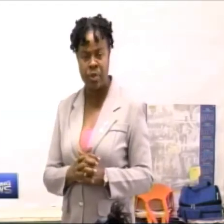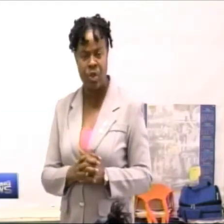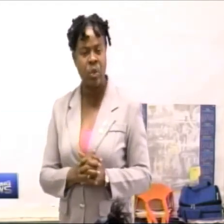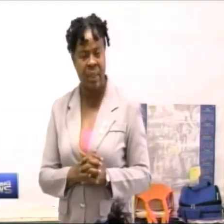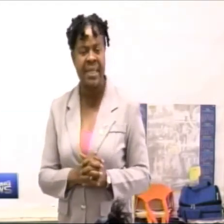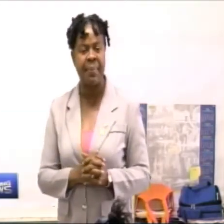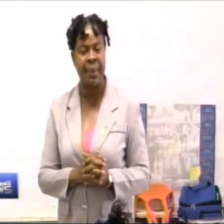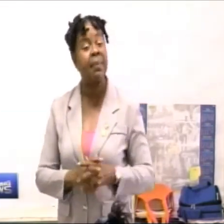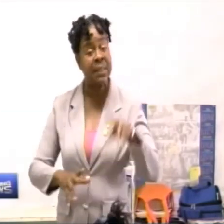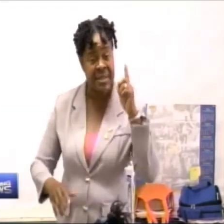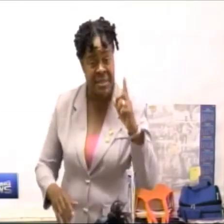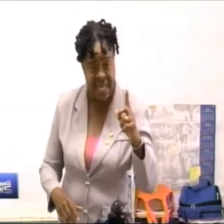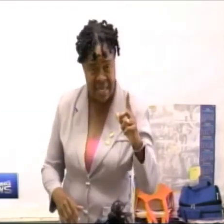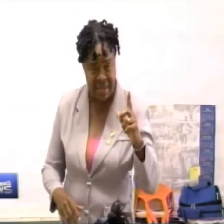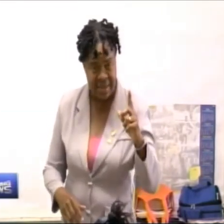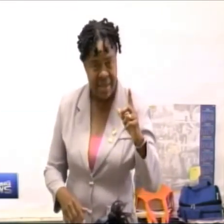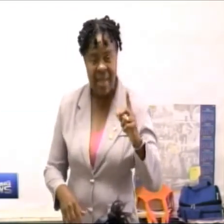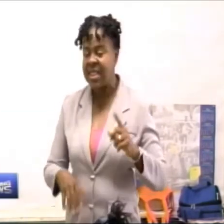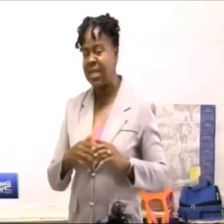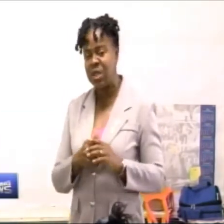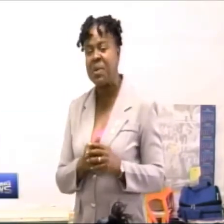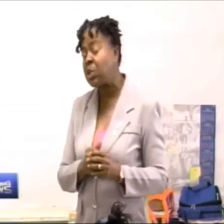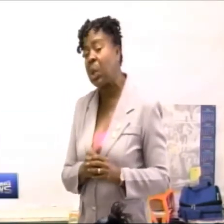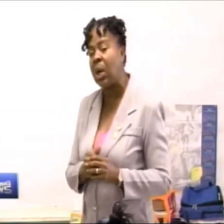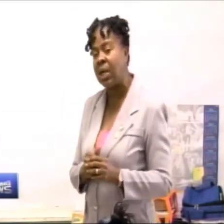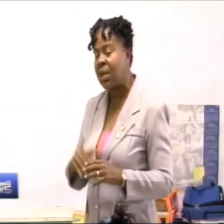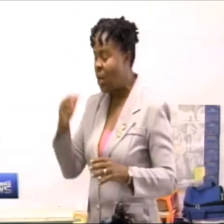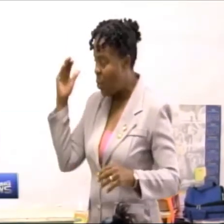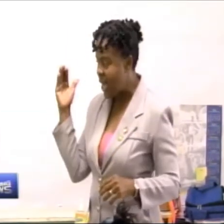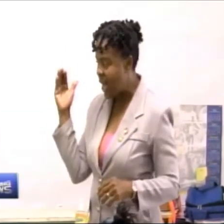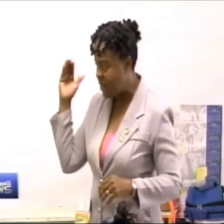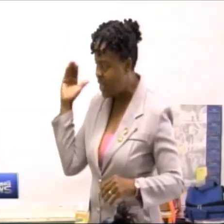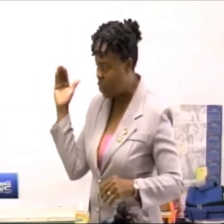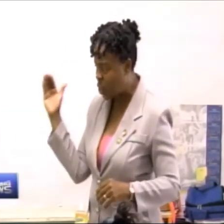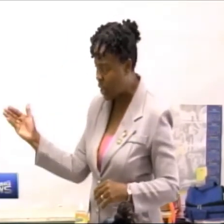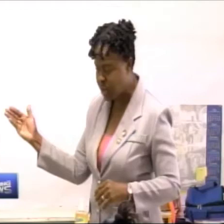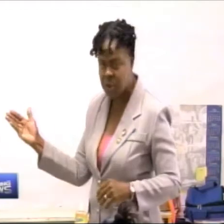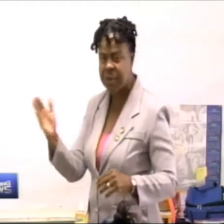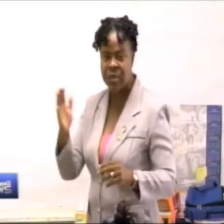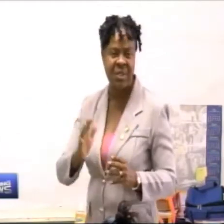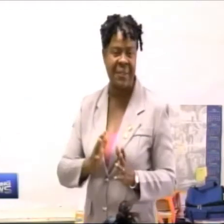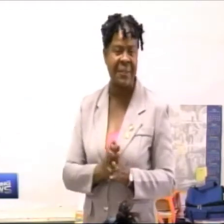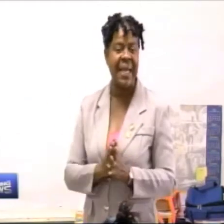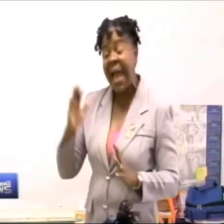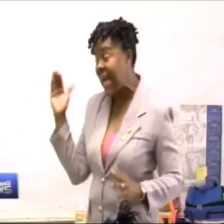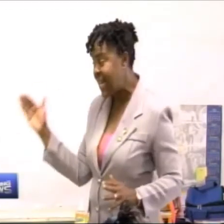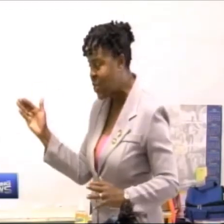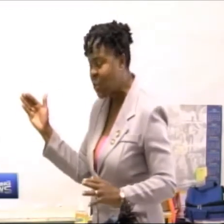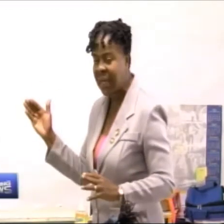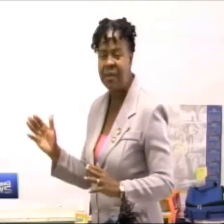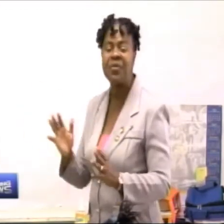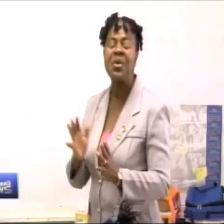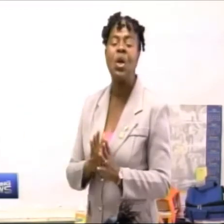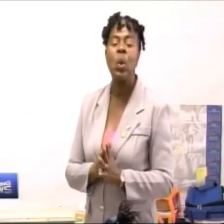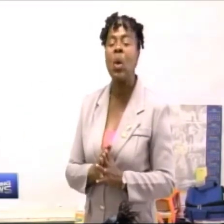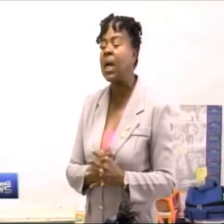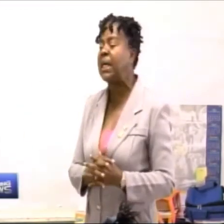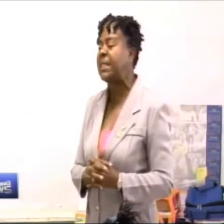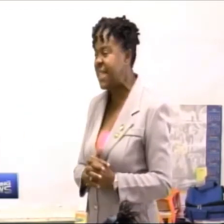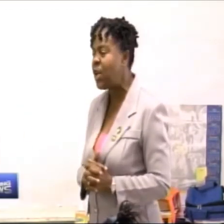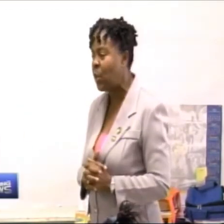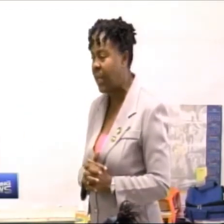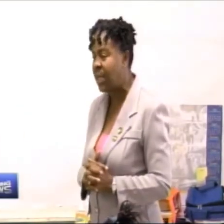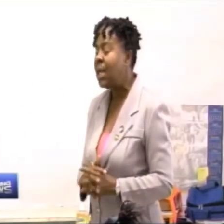to purchase you a tablet. But today, thanks be to God, we have a generous person and his wife who